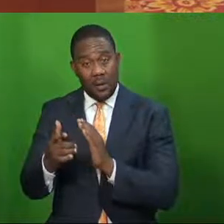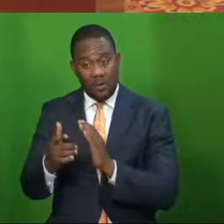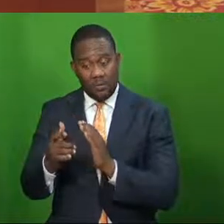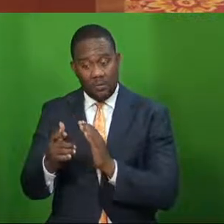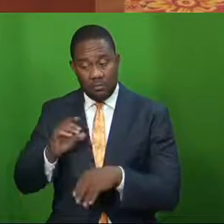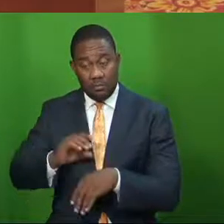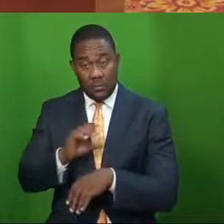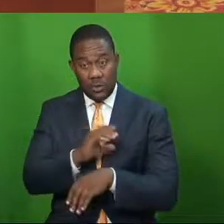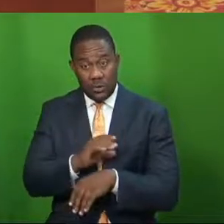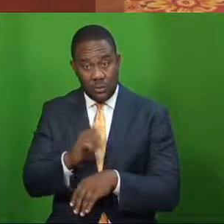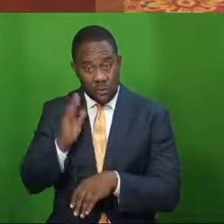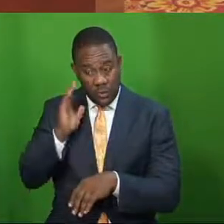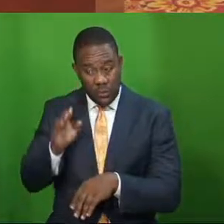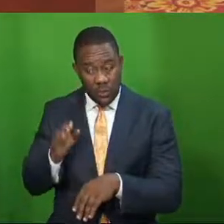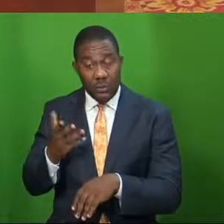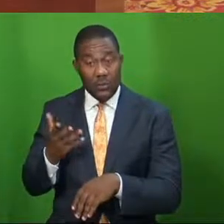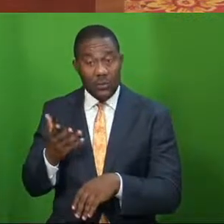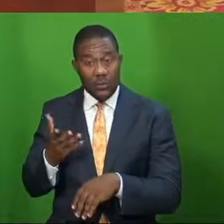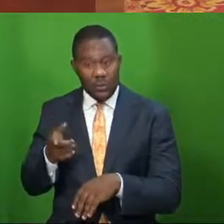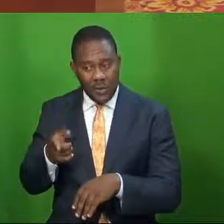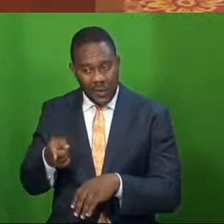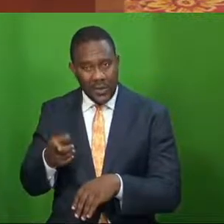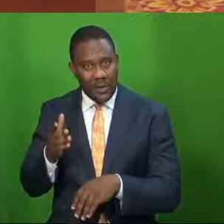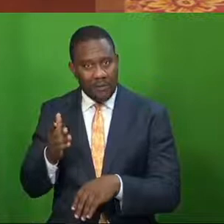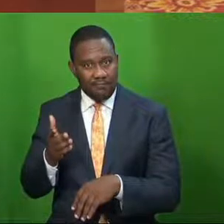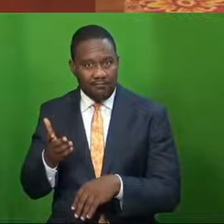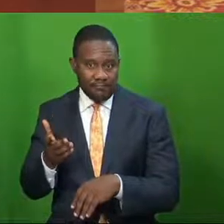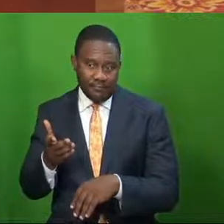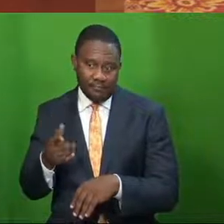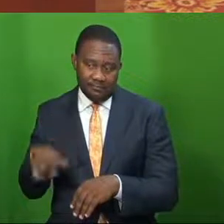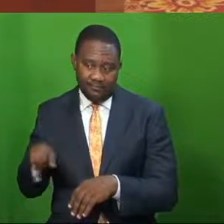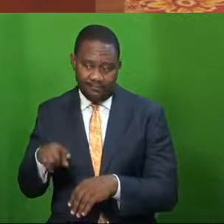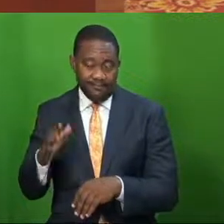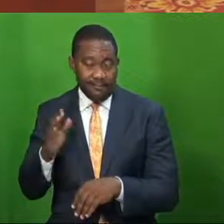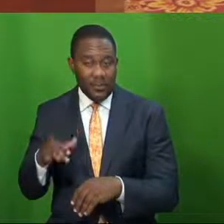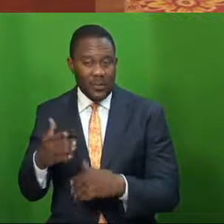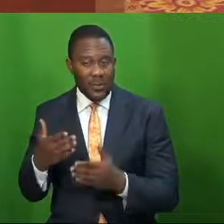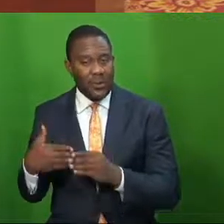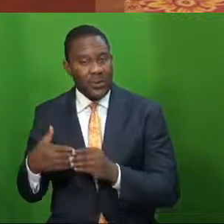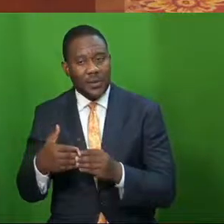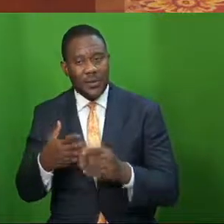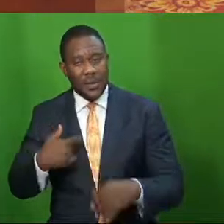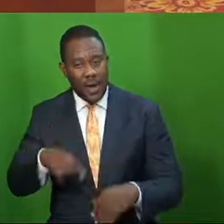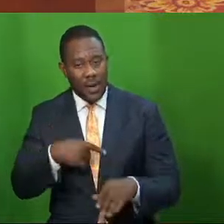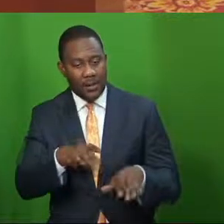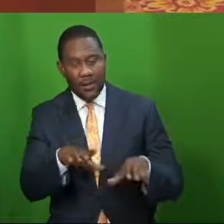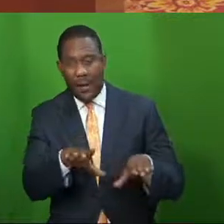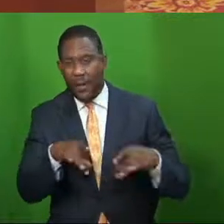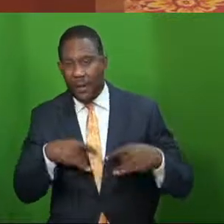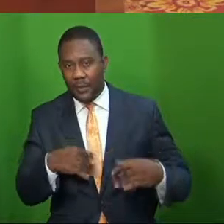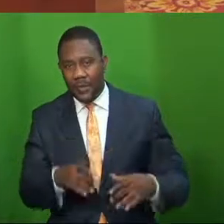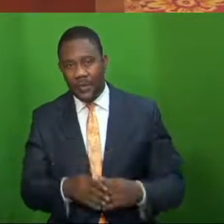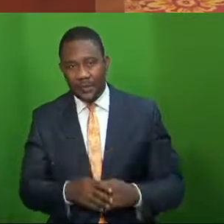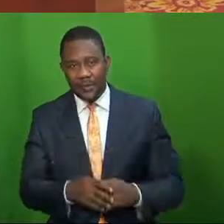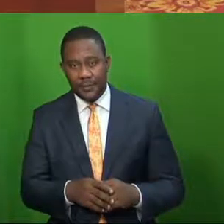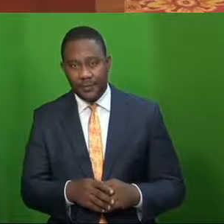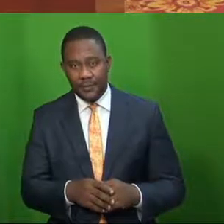And then they will lead the House to adopting